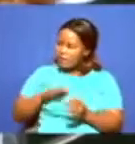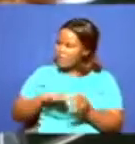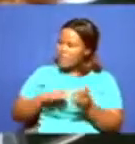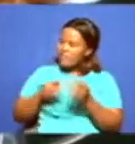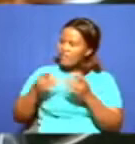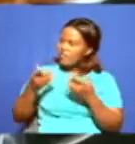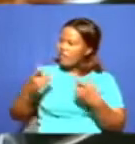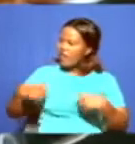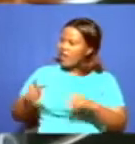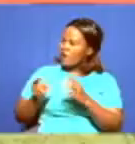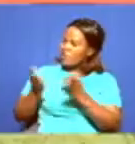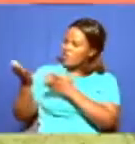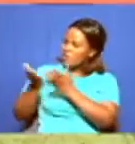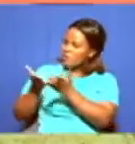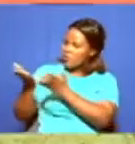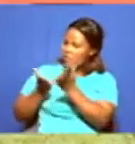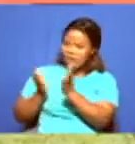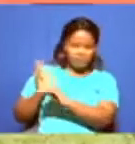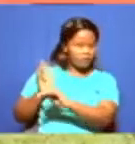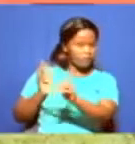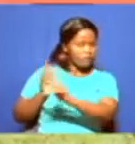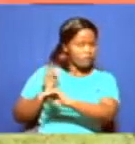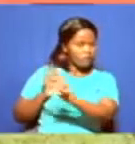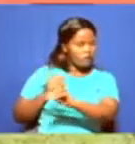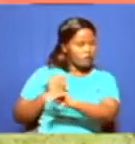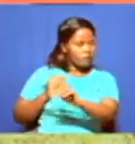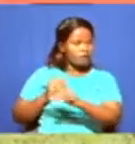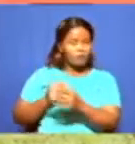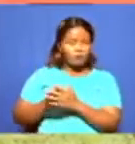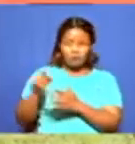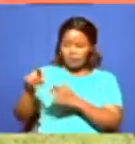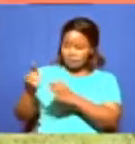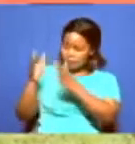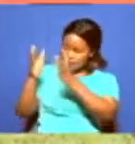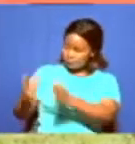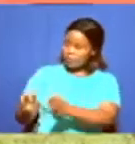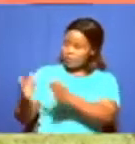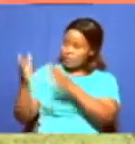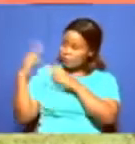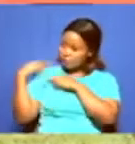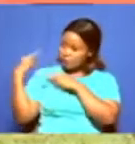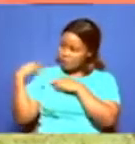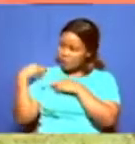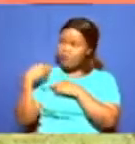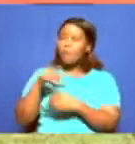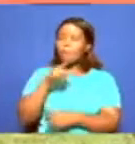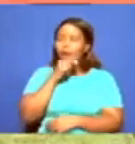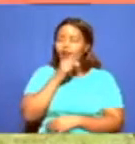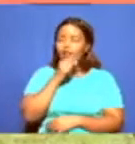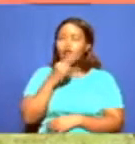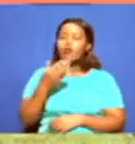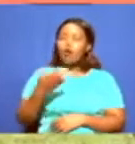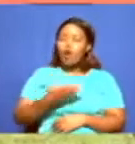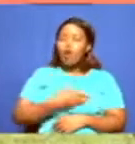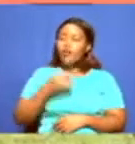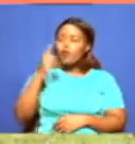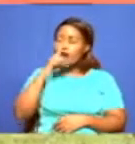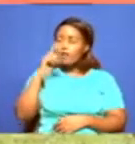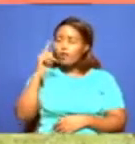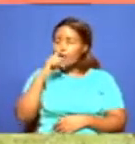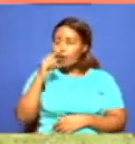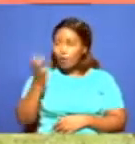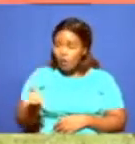let alone feasting on it. It was the man. It was the owner of the home. It was the hunter.